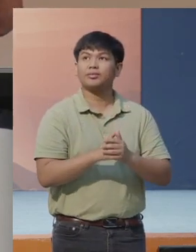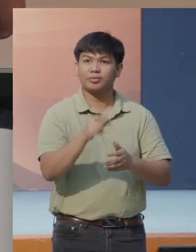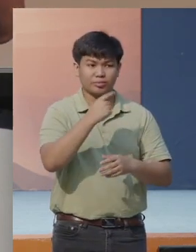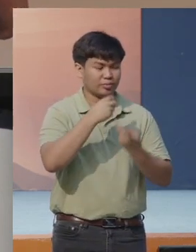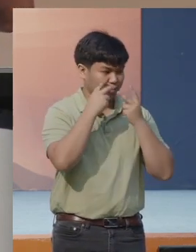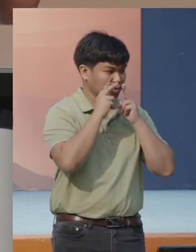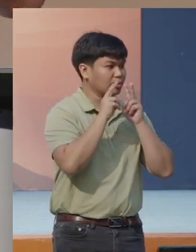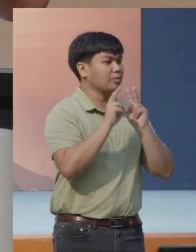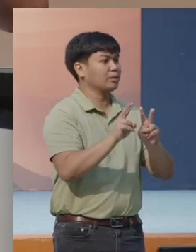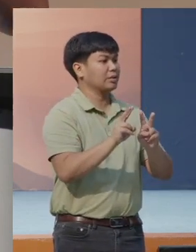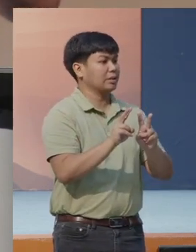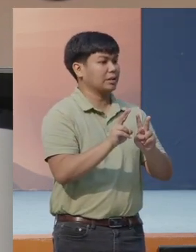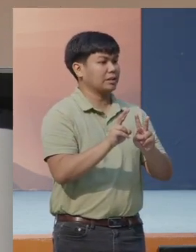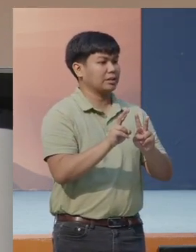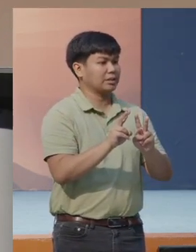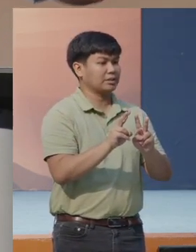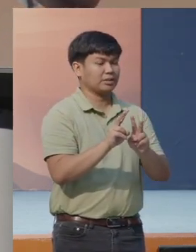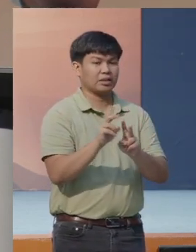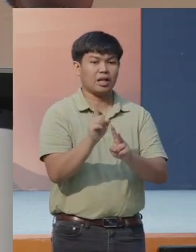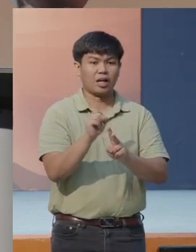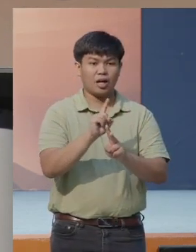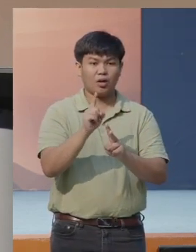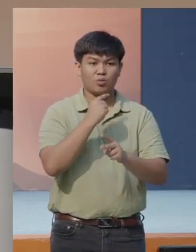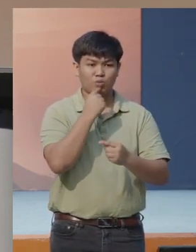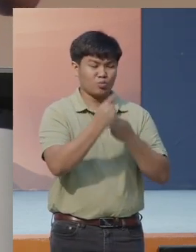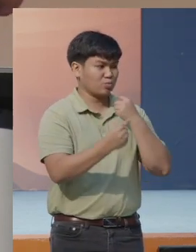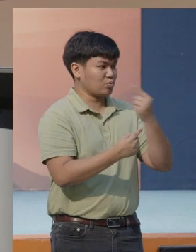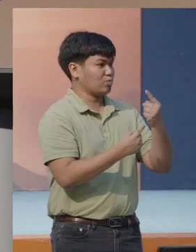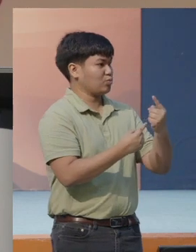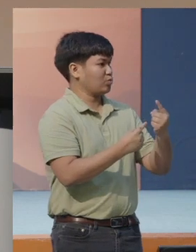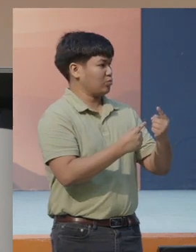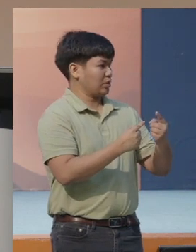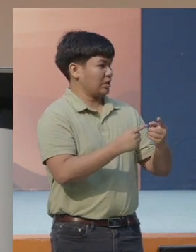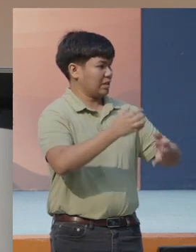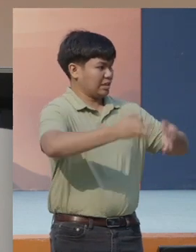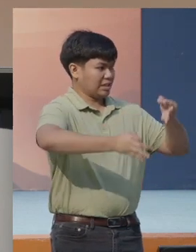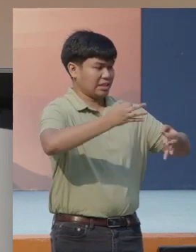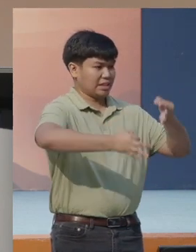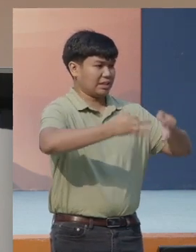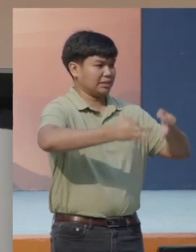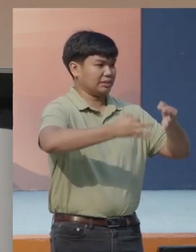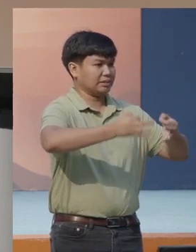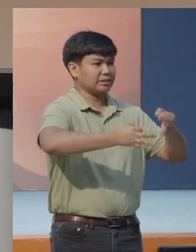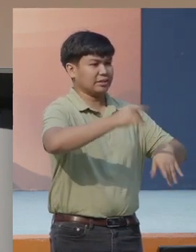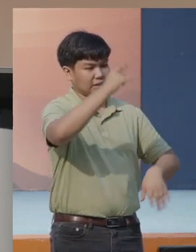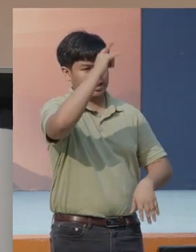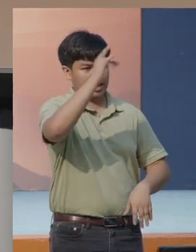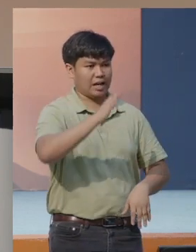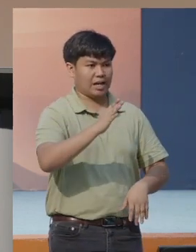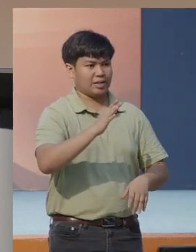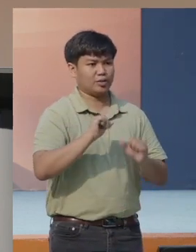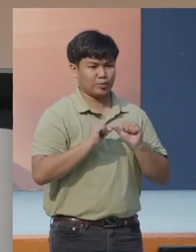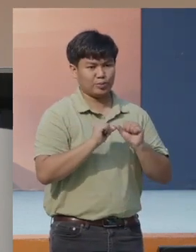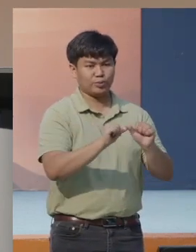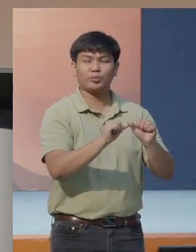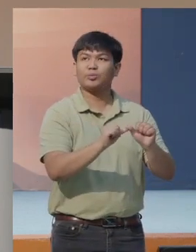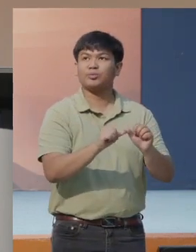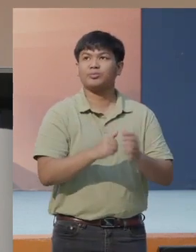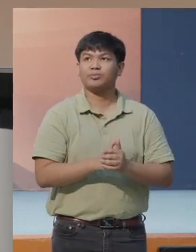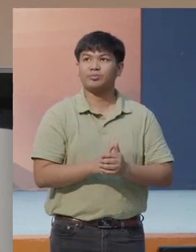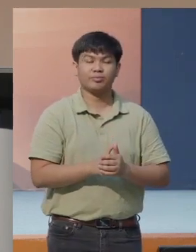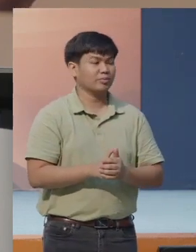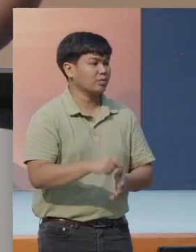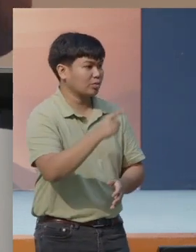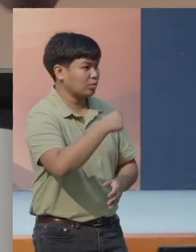na natin dito yung itinatalagang justice system na ni God moving forward. Kasi